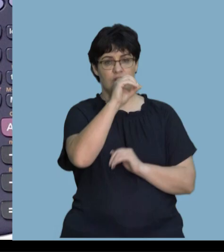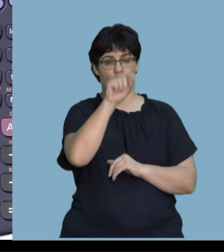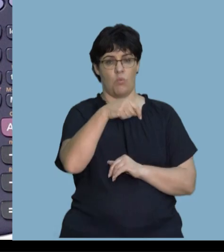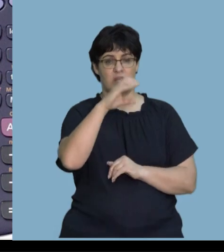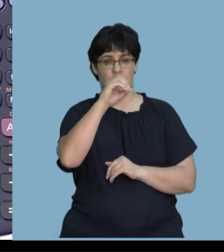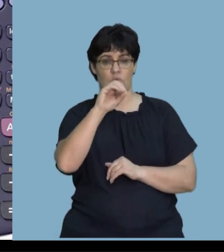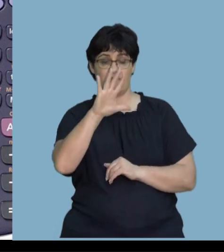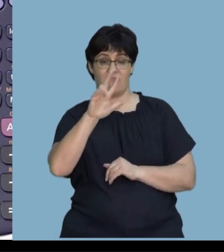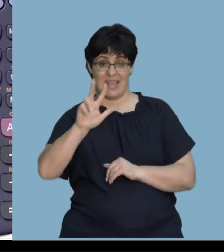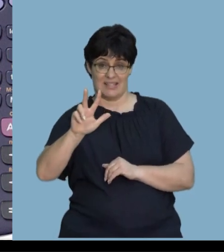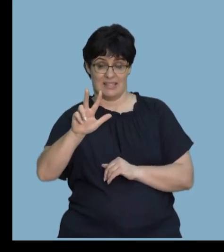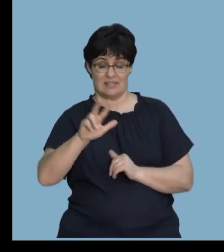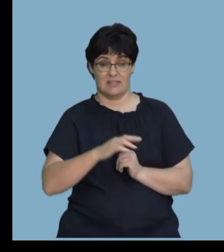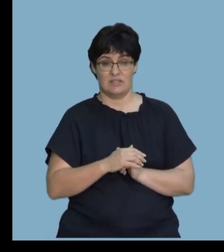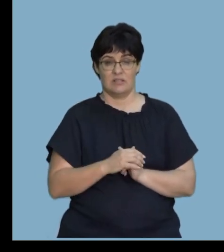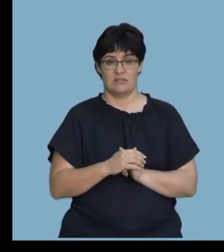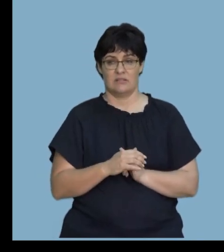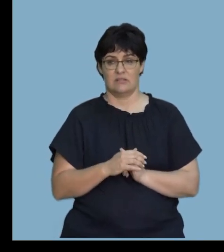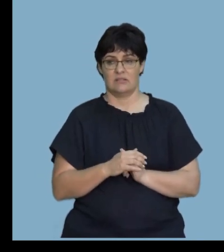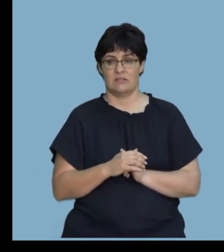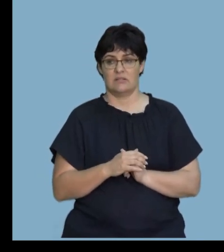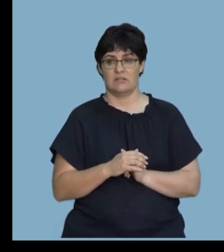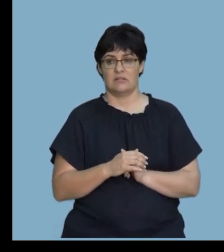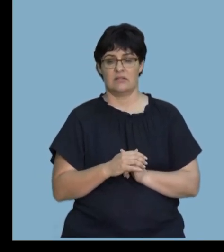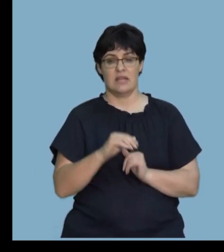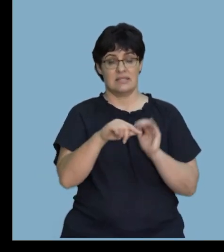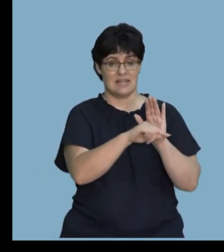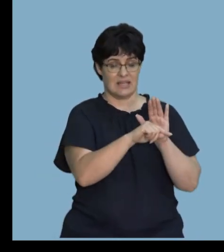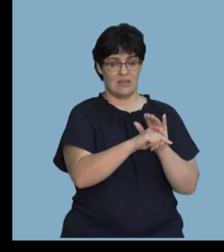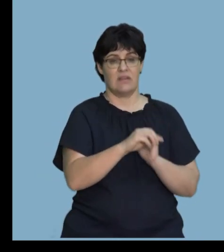0.058, okay? So it's negative